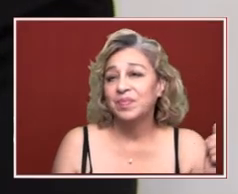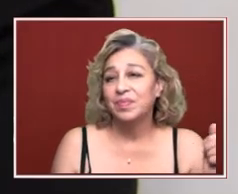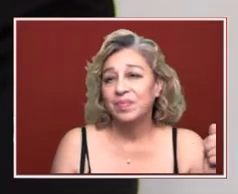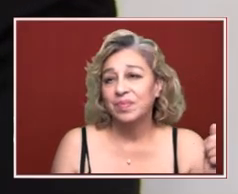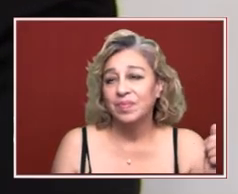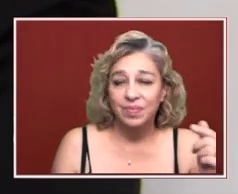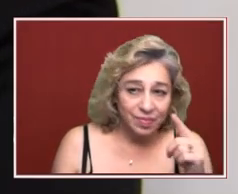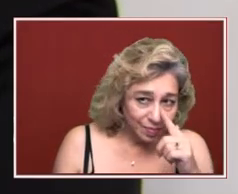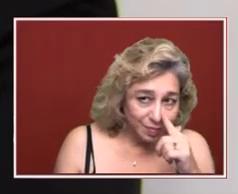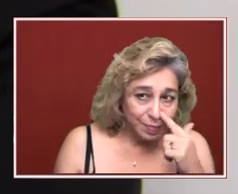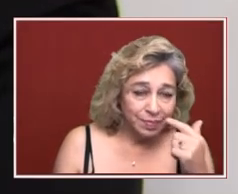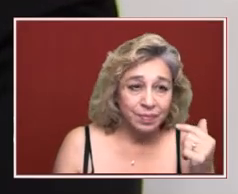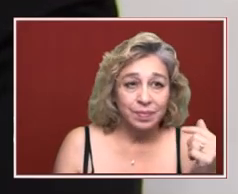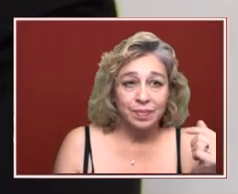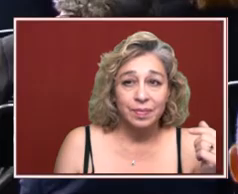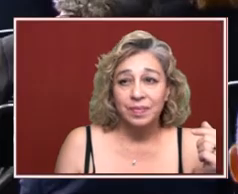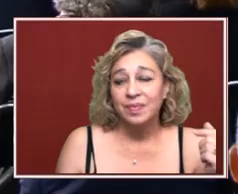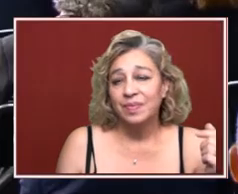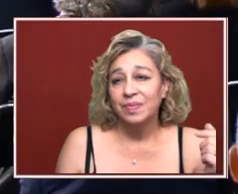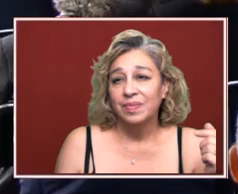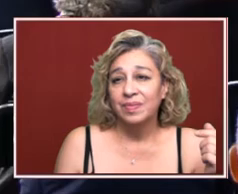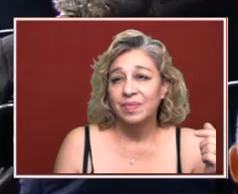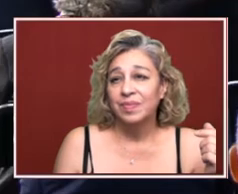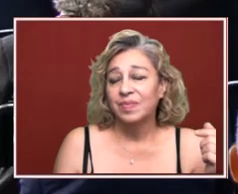algún día va a escribir